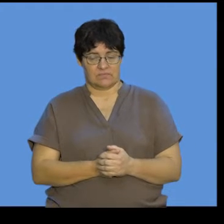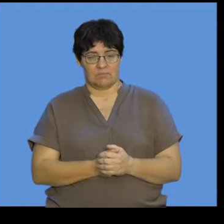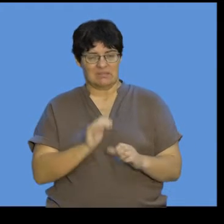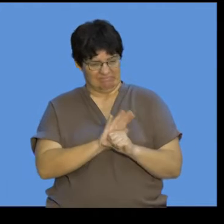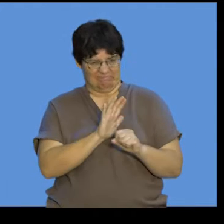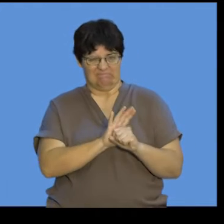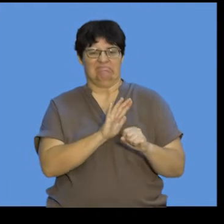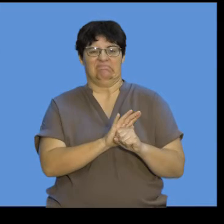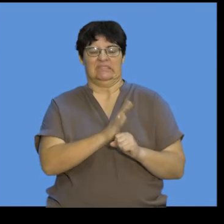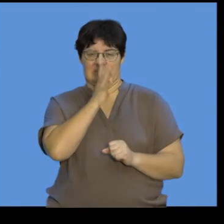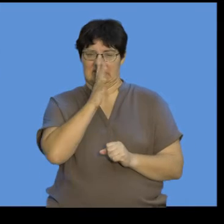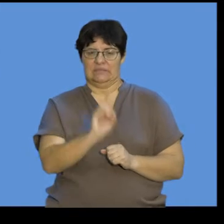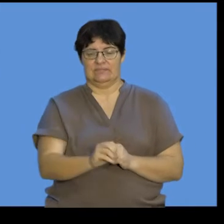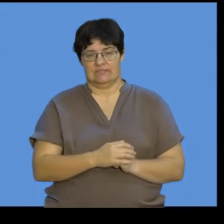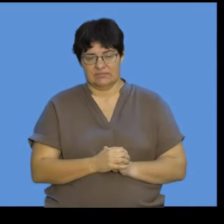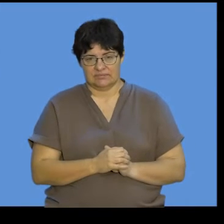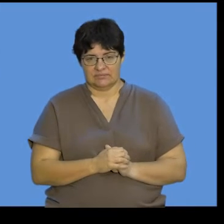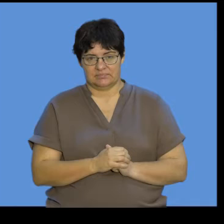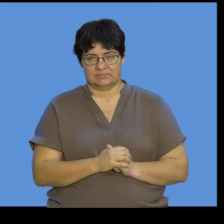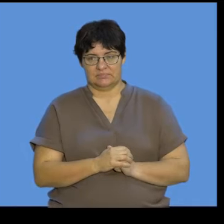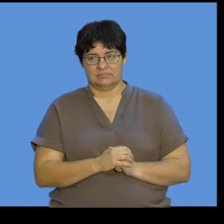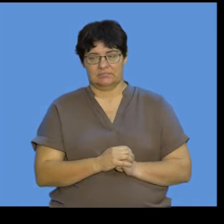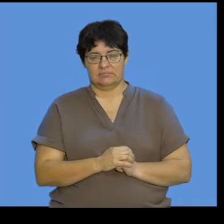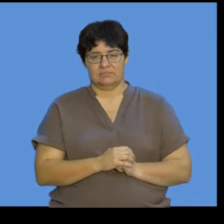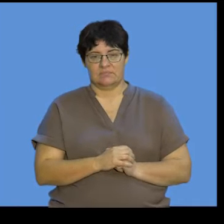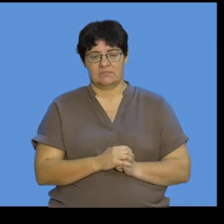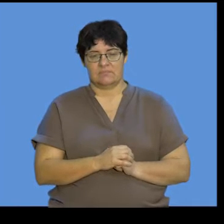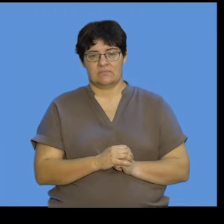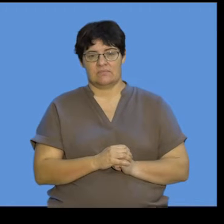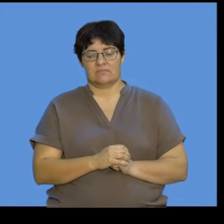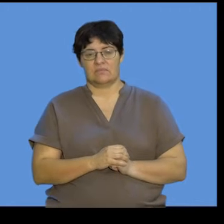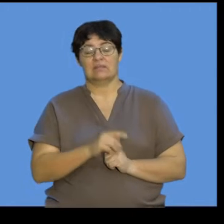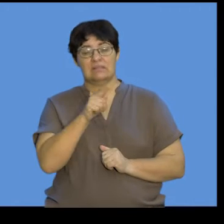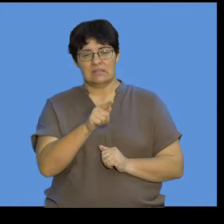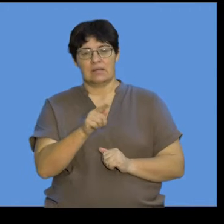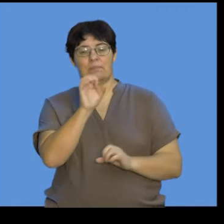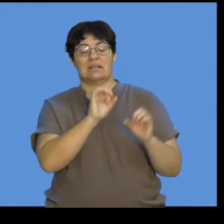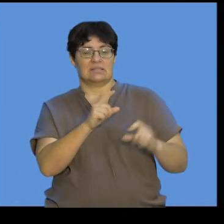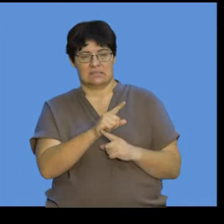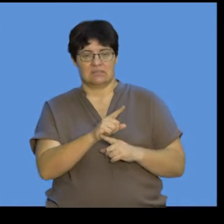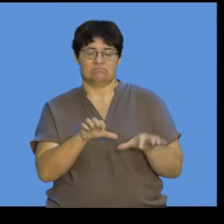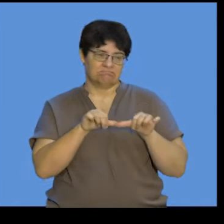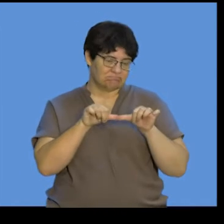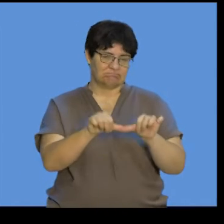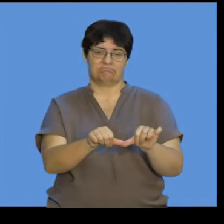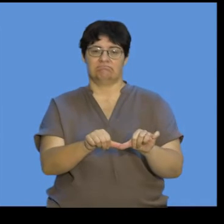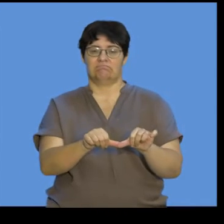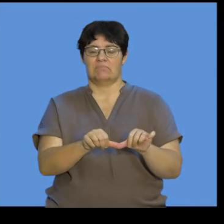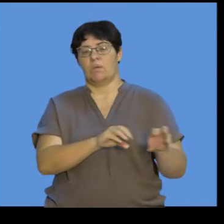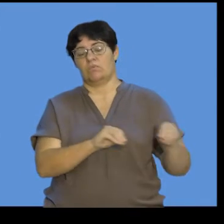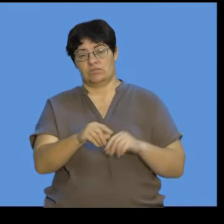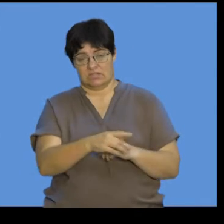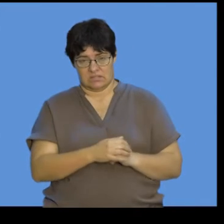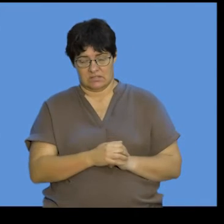So this suggests something about the kinetic molecular theory. It says that these particles are in a constant state of motion, but